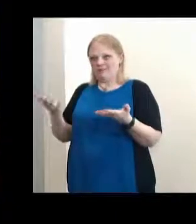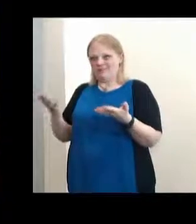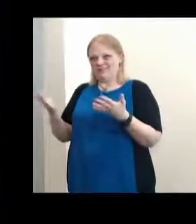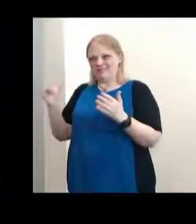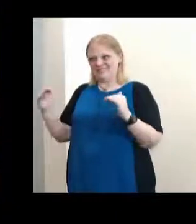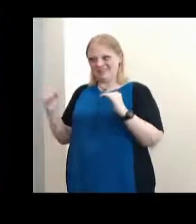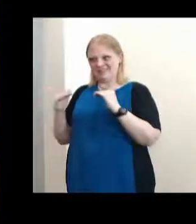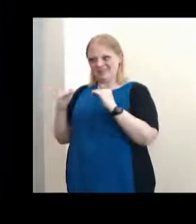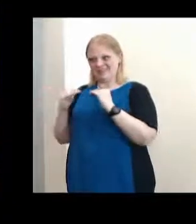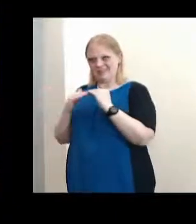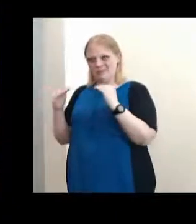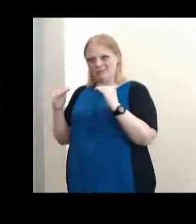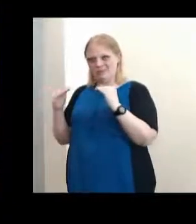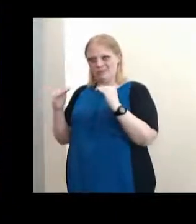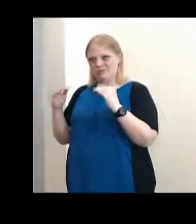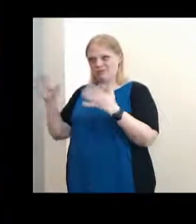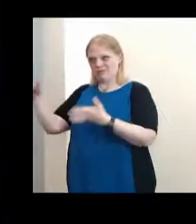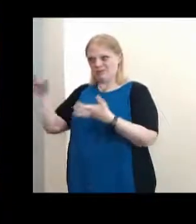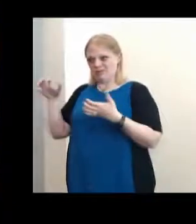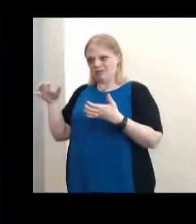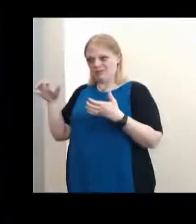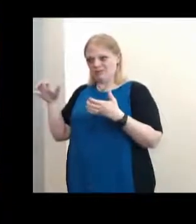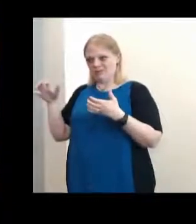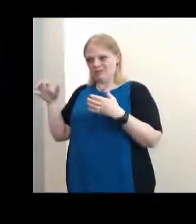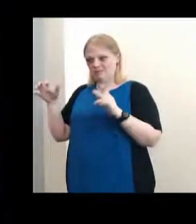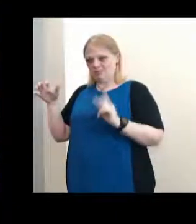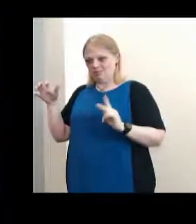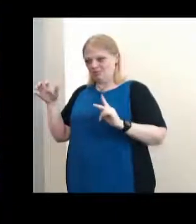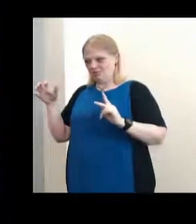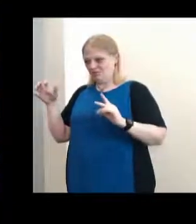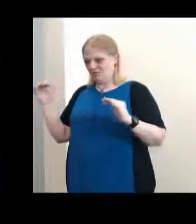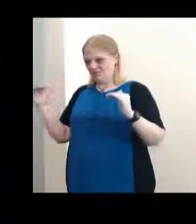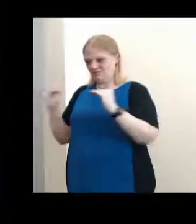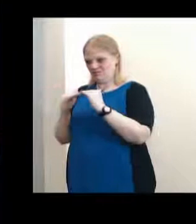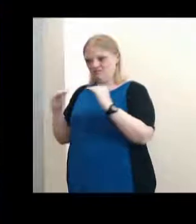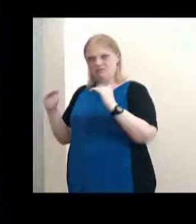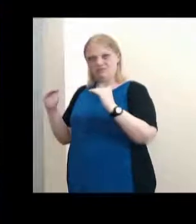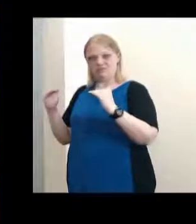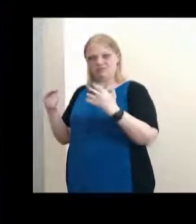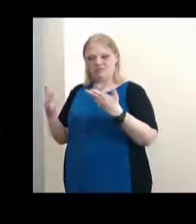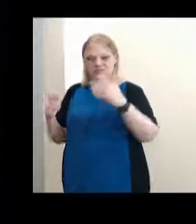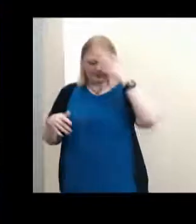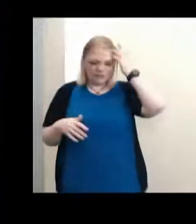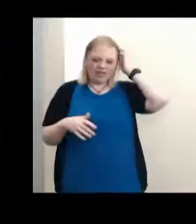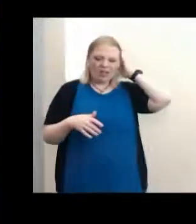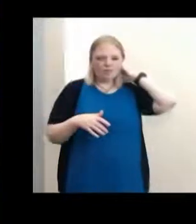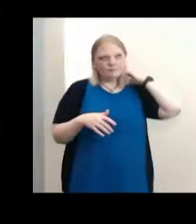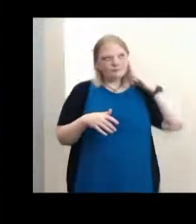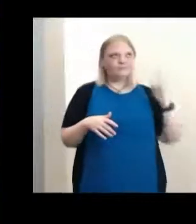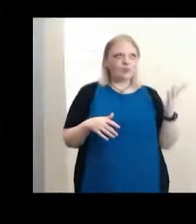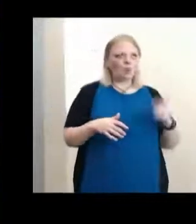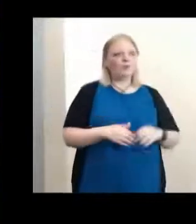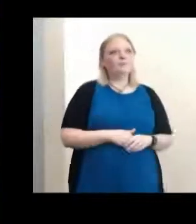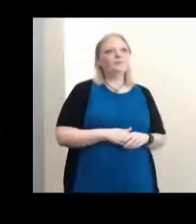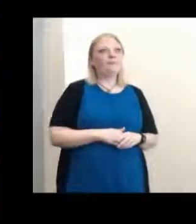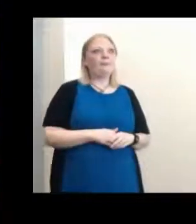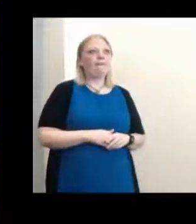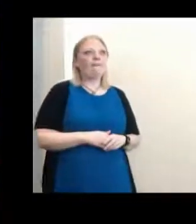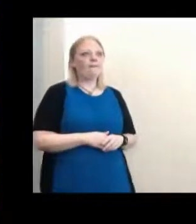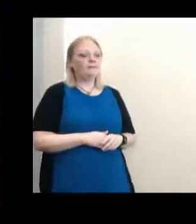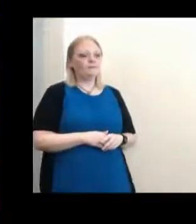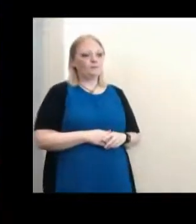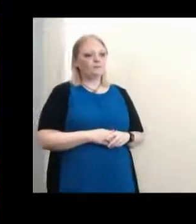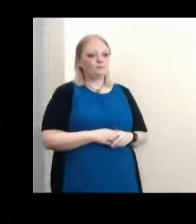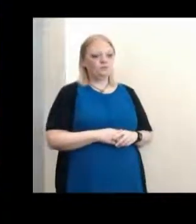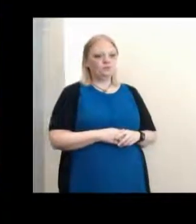equate to opening it up to that much of the segment of the population? Well, I will say that one of the things that we